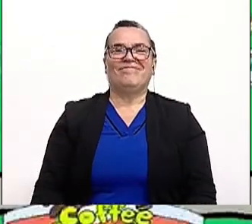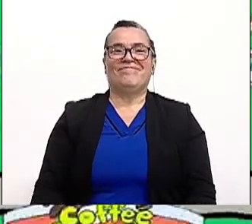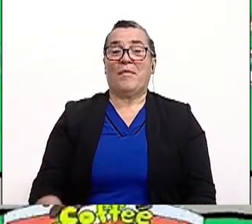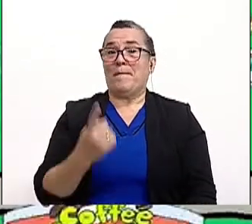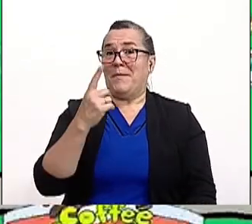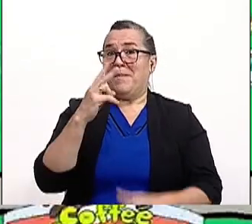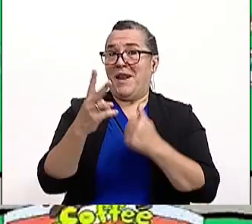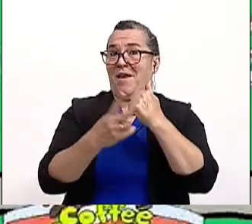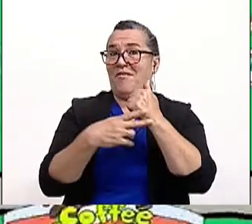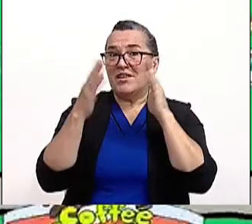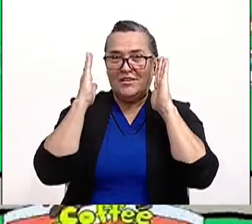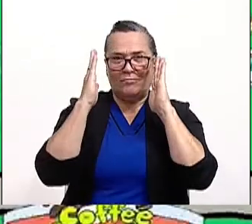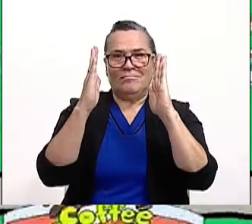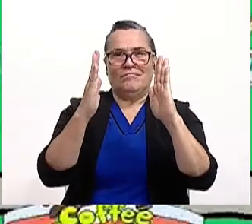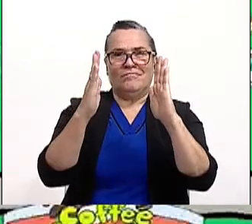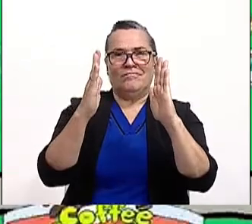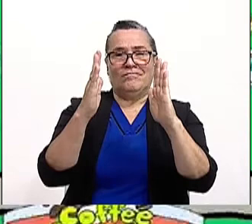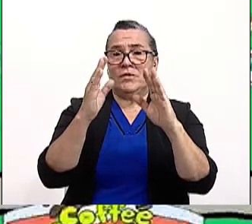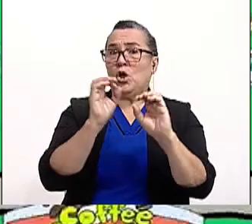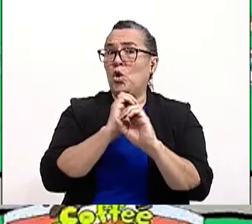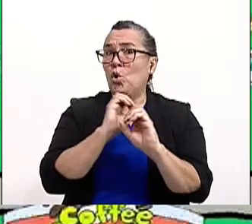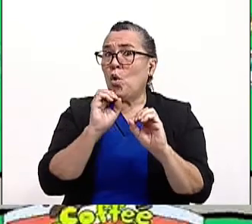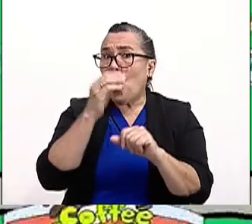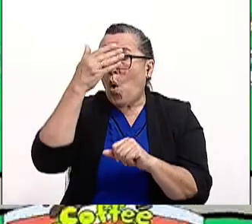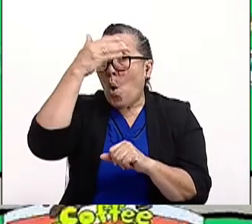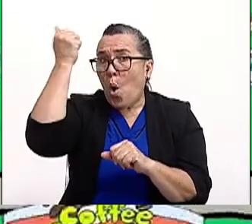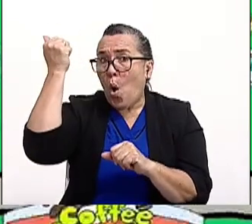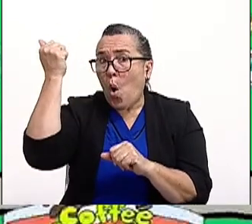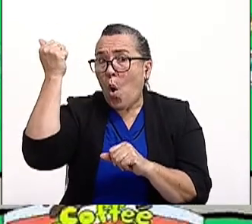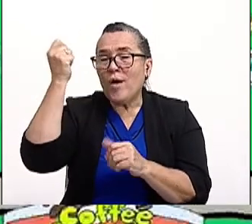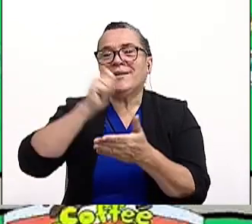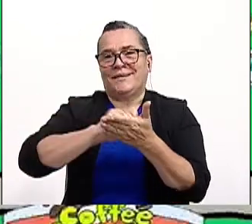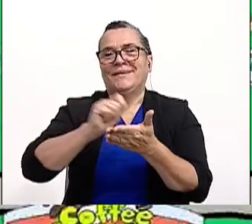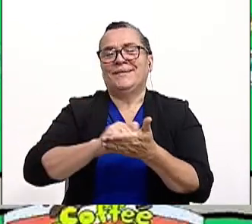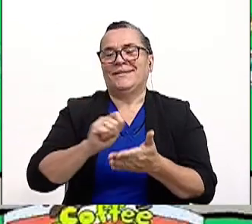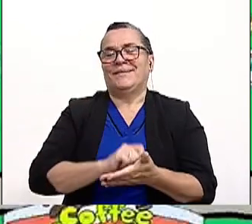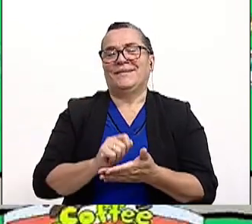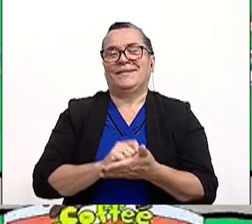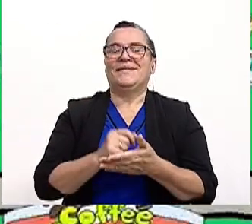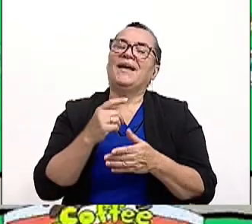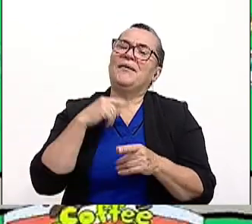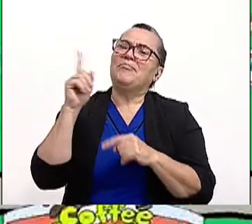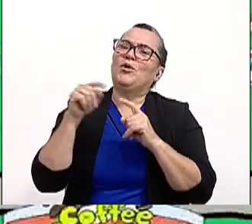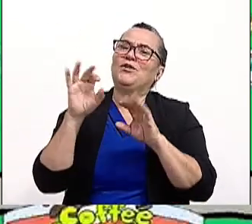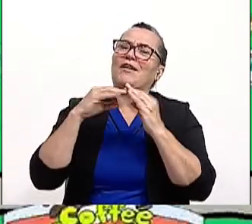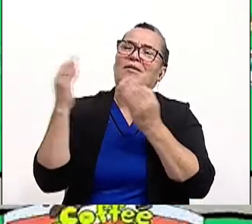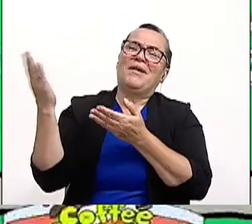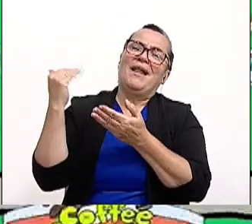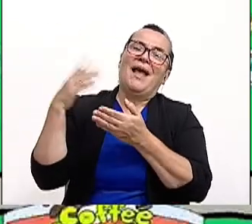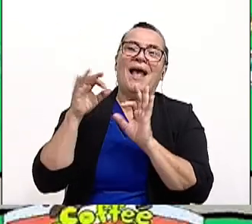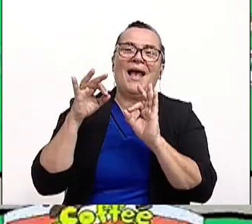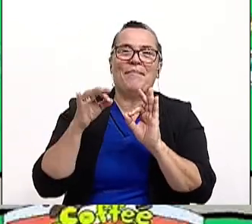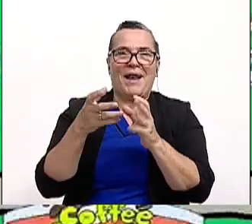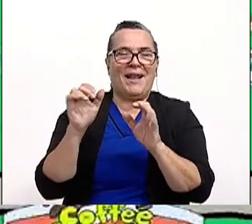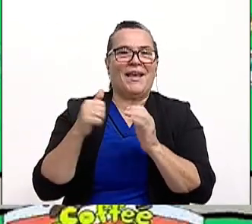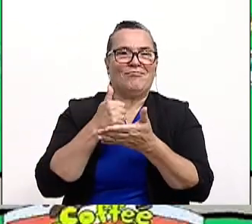Pay close attention and do not forget to take notes and ask your family for help.